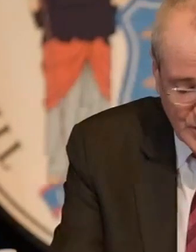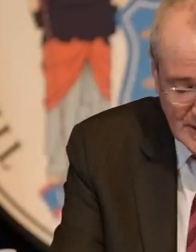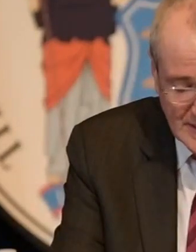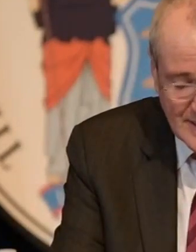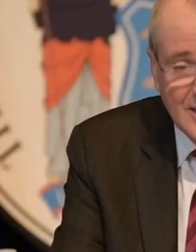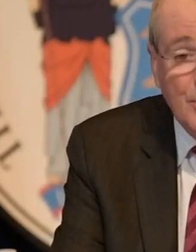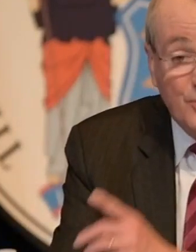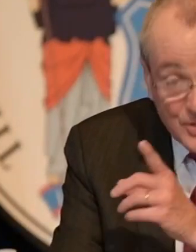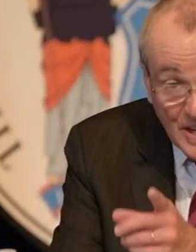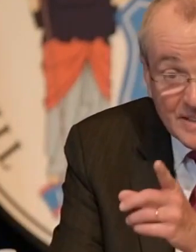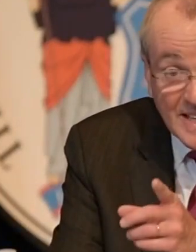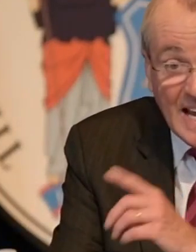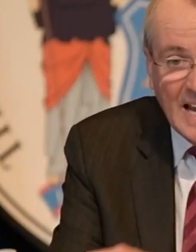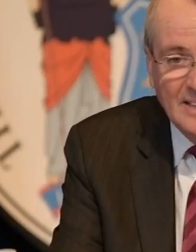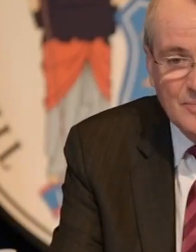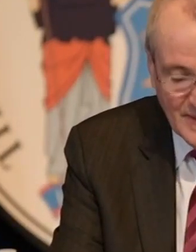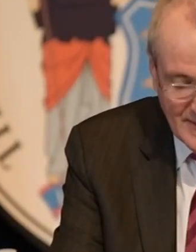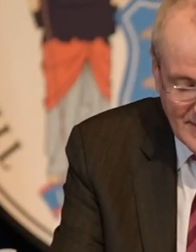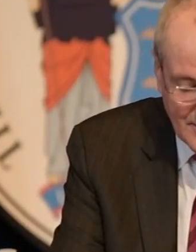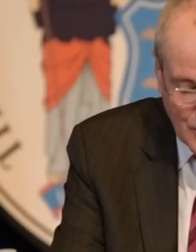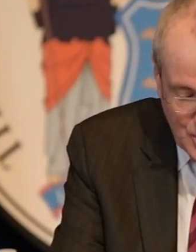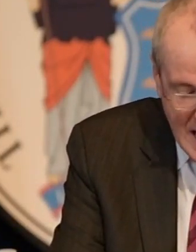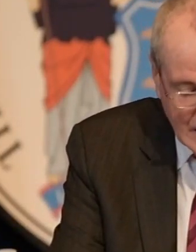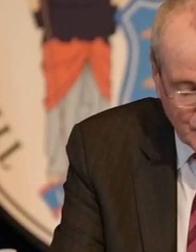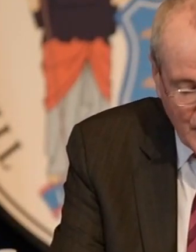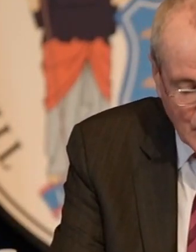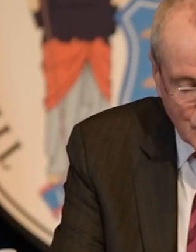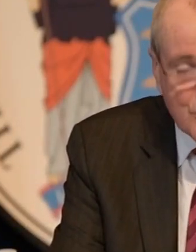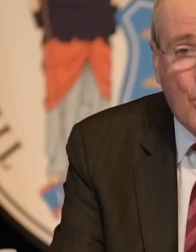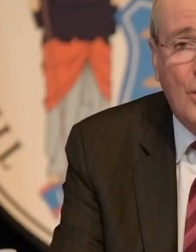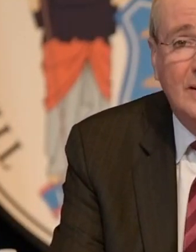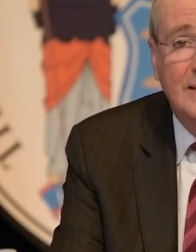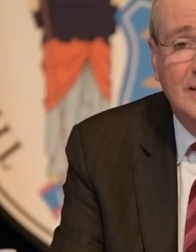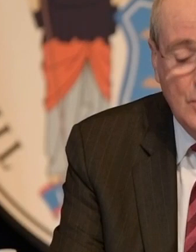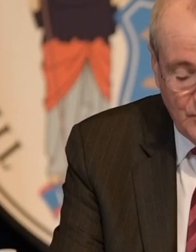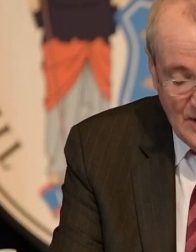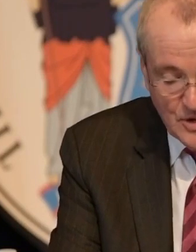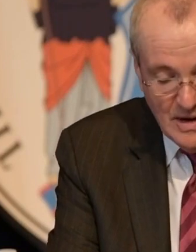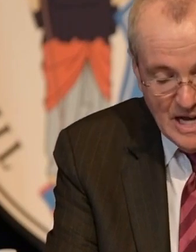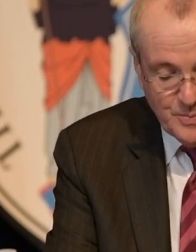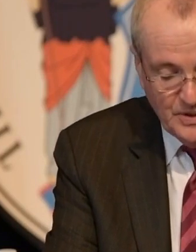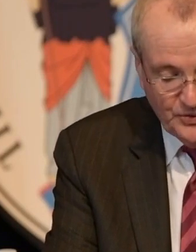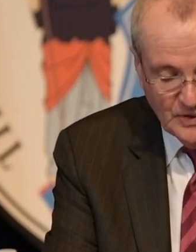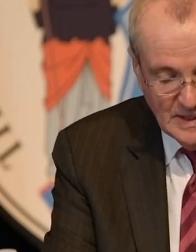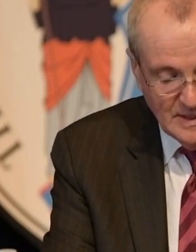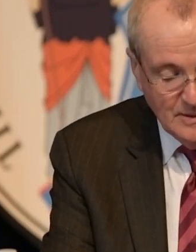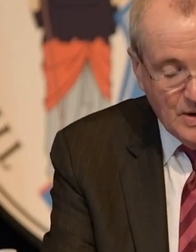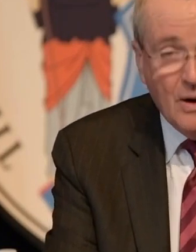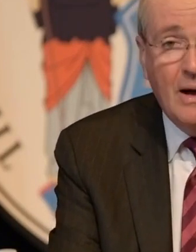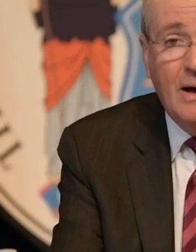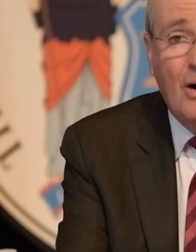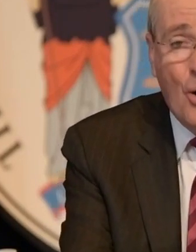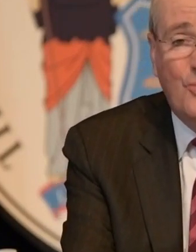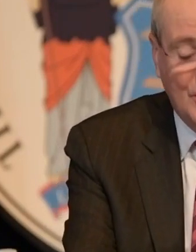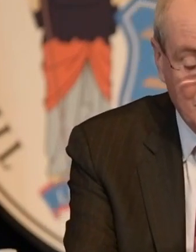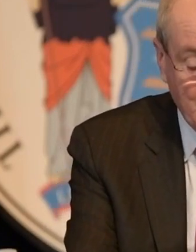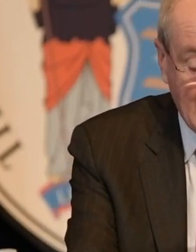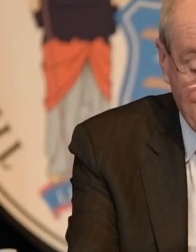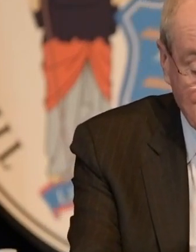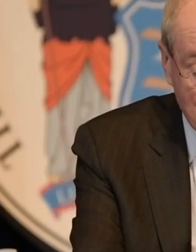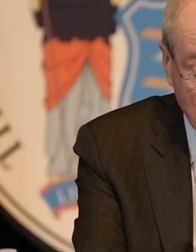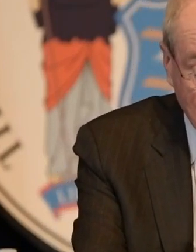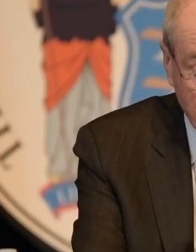emotion. But for today, for Jack and for the hundreds more who have left our hospitals, we are hopeful